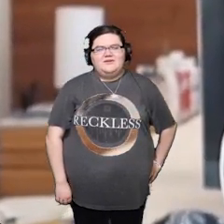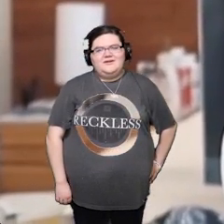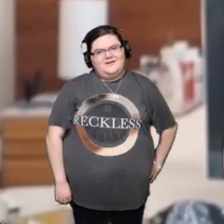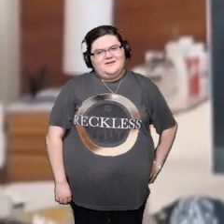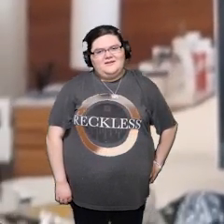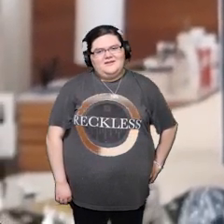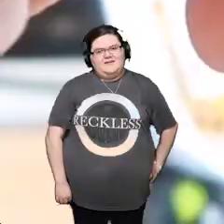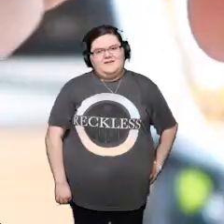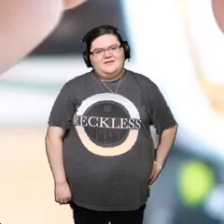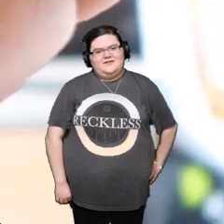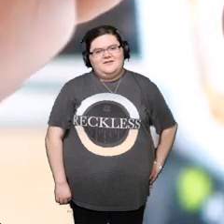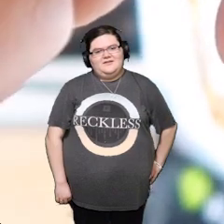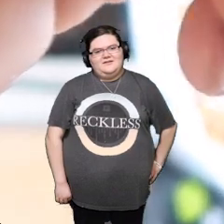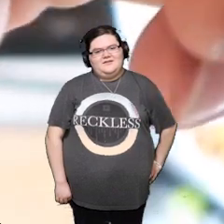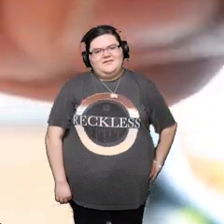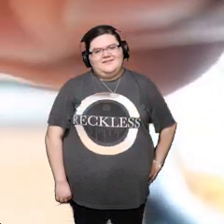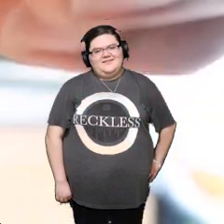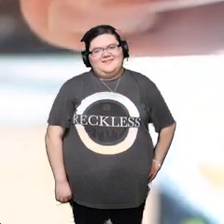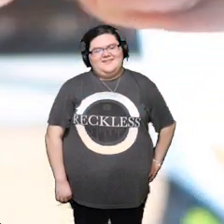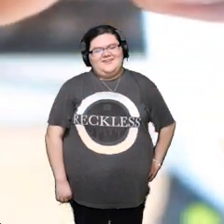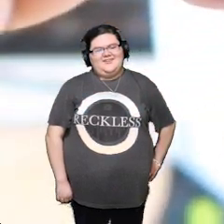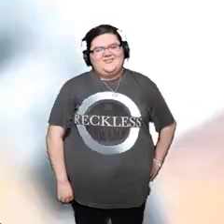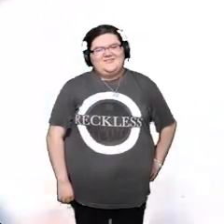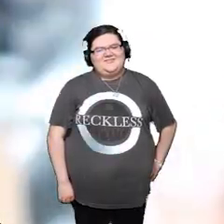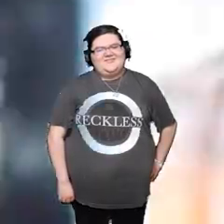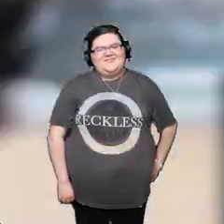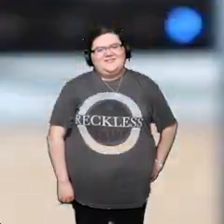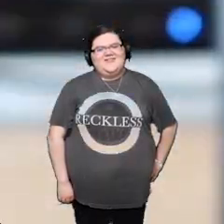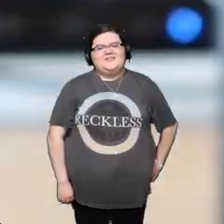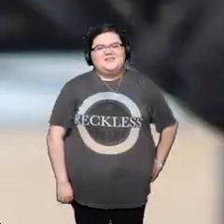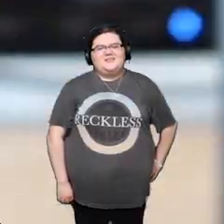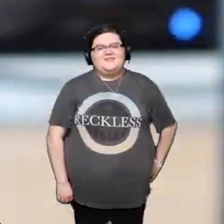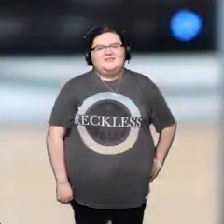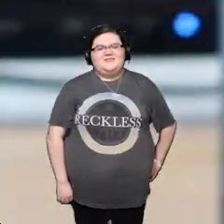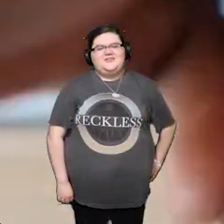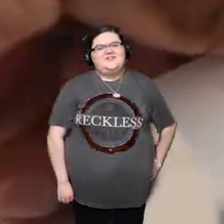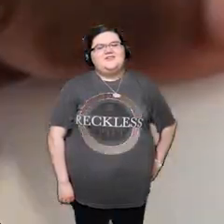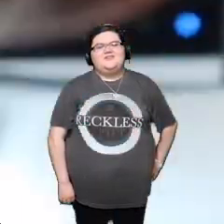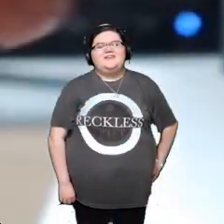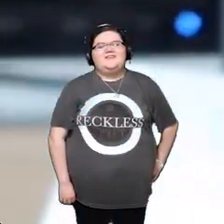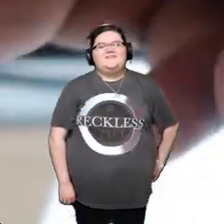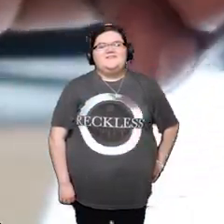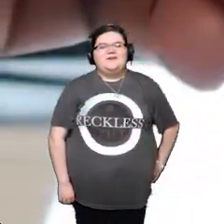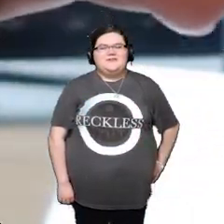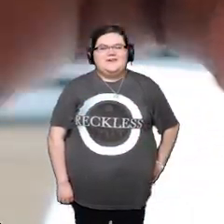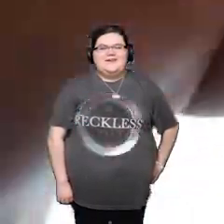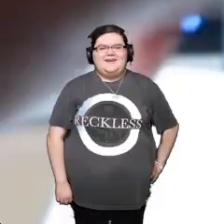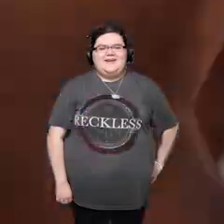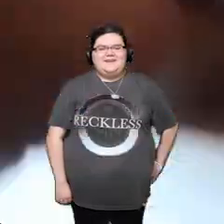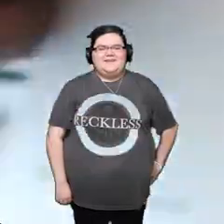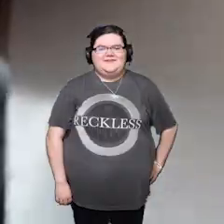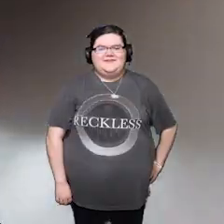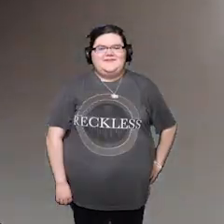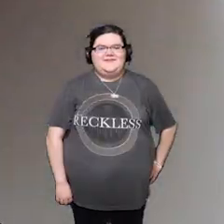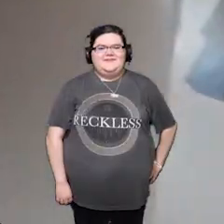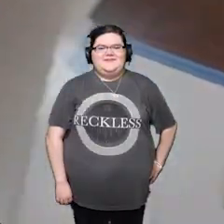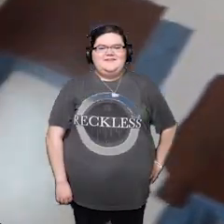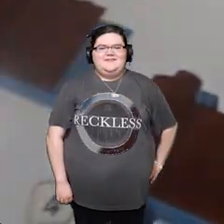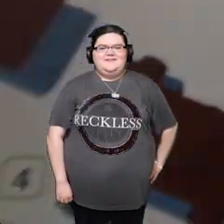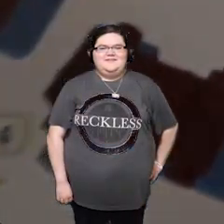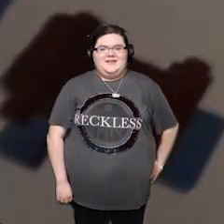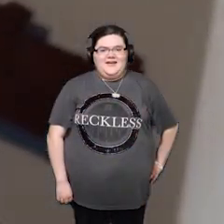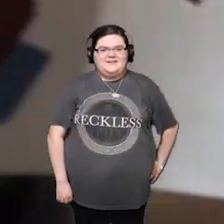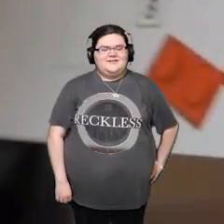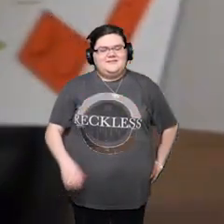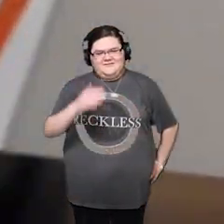it right here and then? Let's try and make this thing real quick. Yes, because JJ, you're going to get frustrated You have to do all